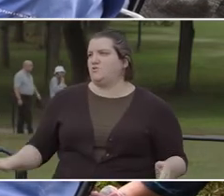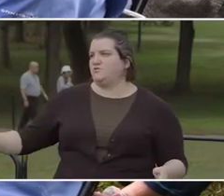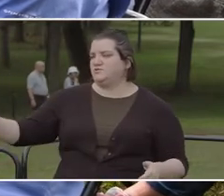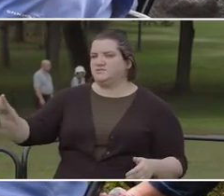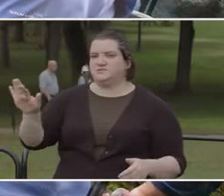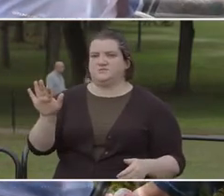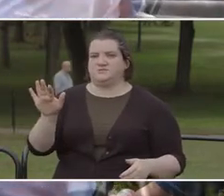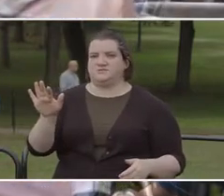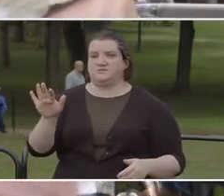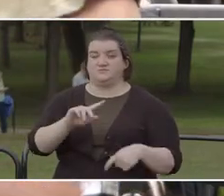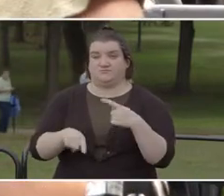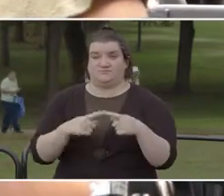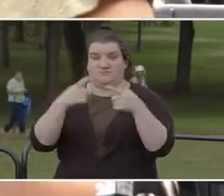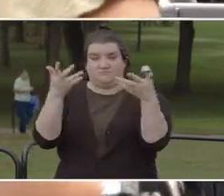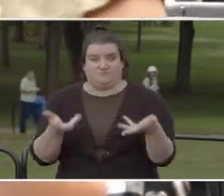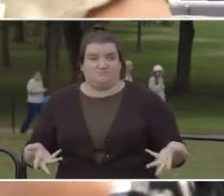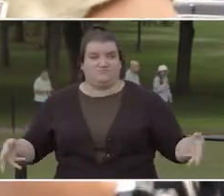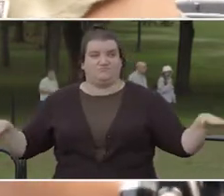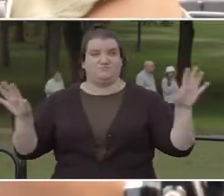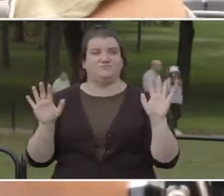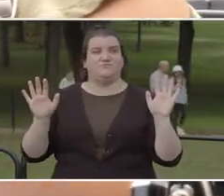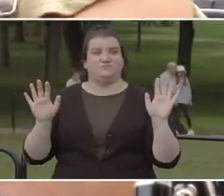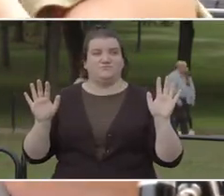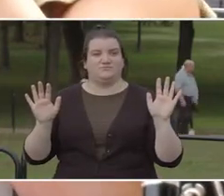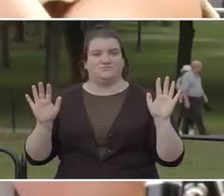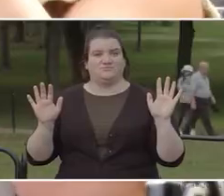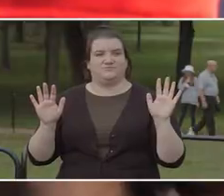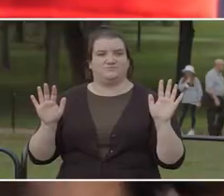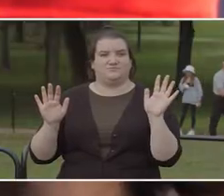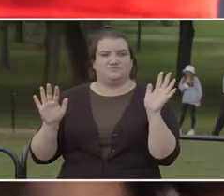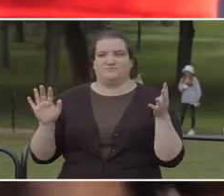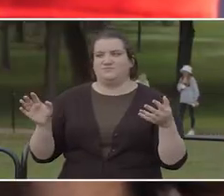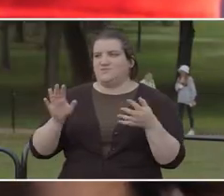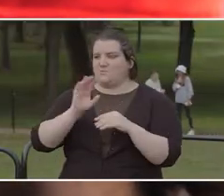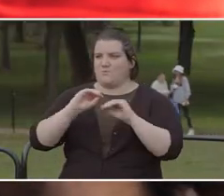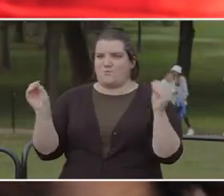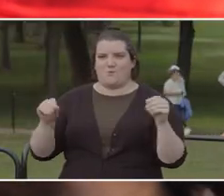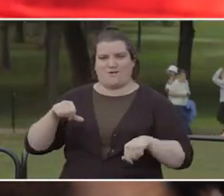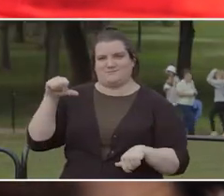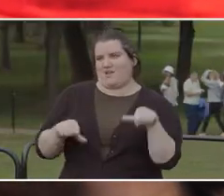heroes. And when we're through, there will be no doubt.